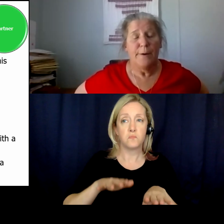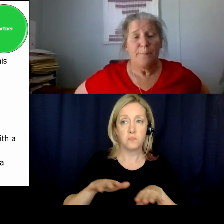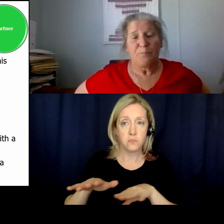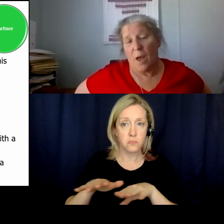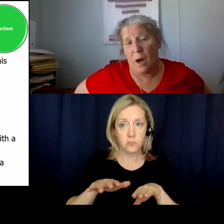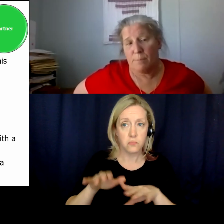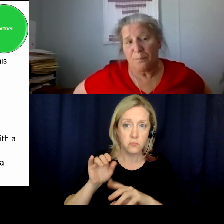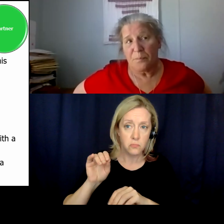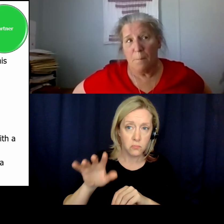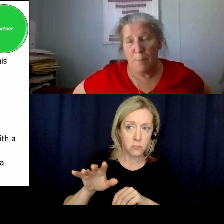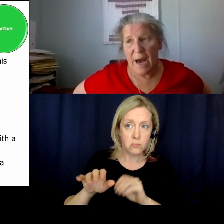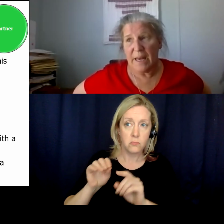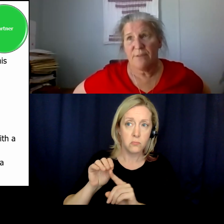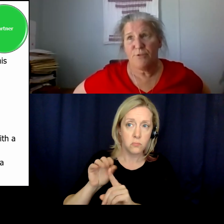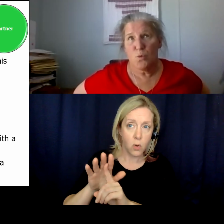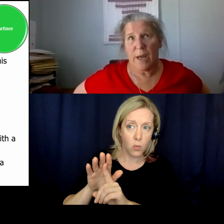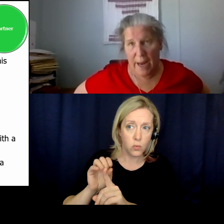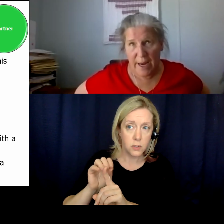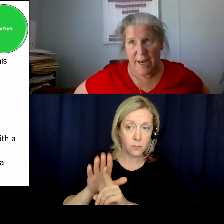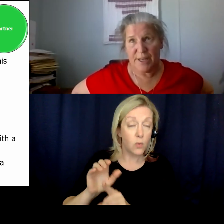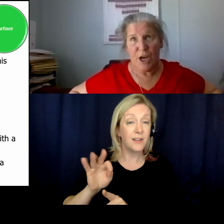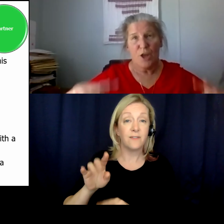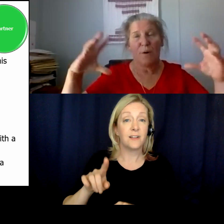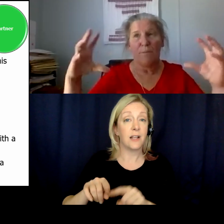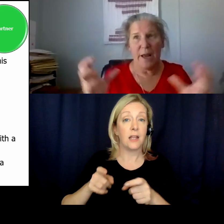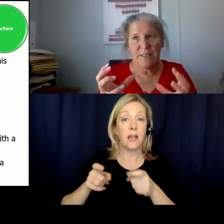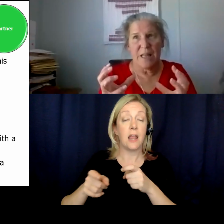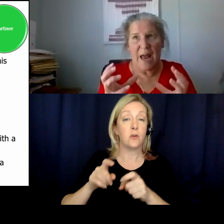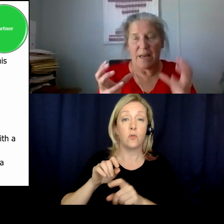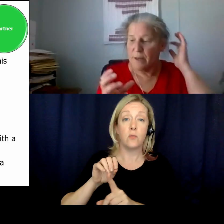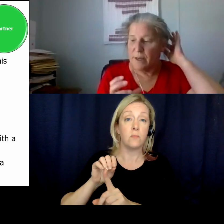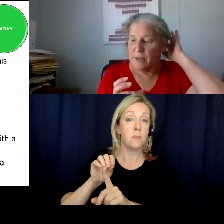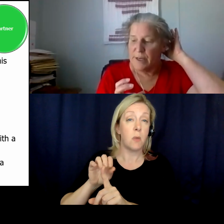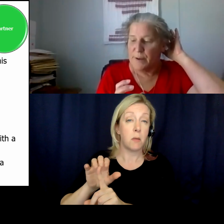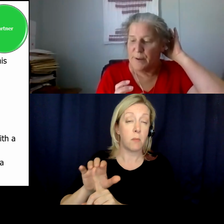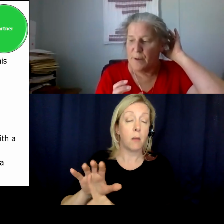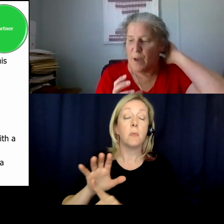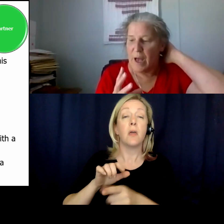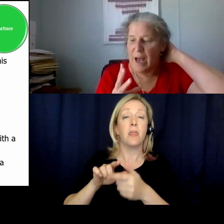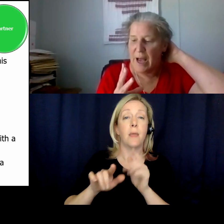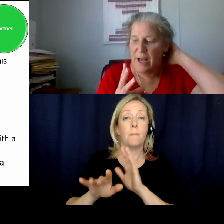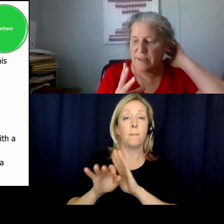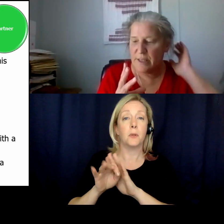can. But if you can, it's like